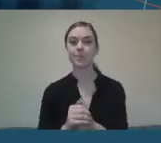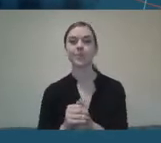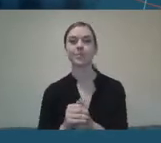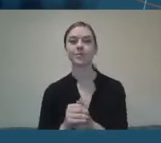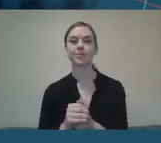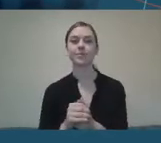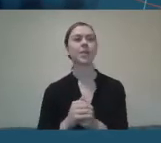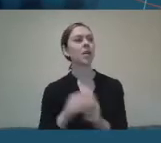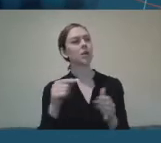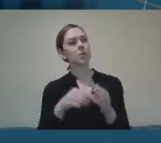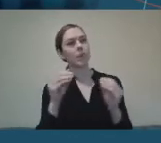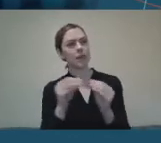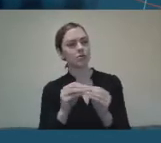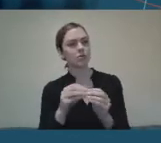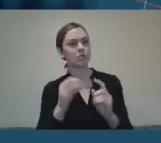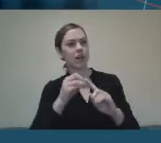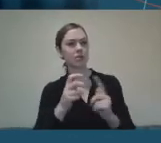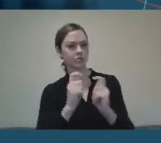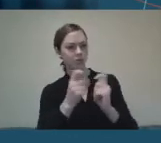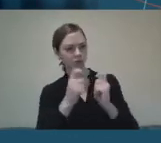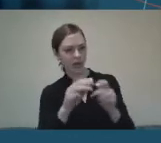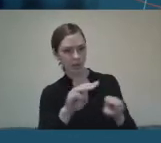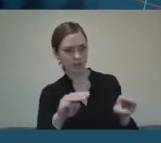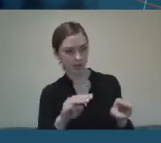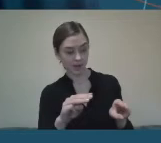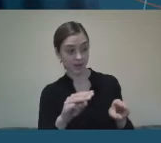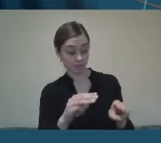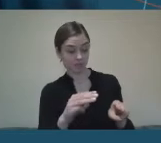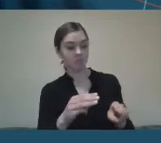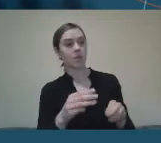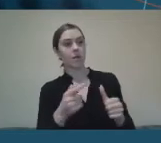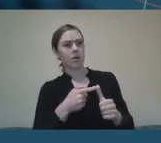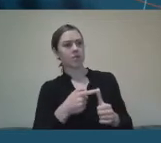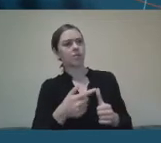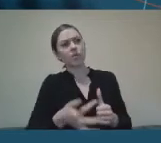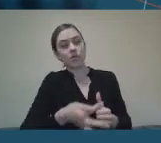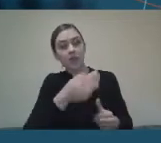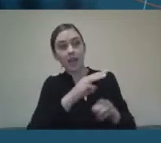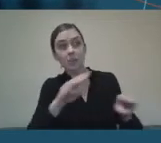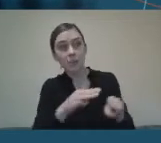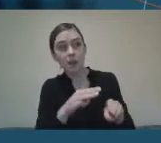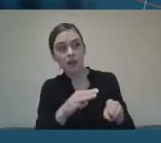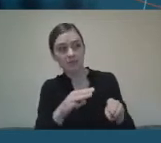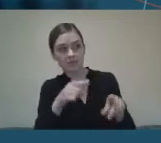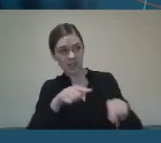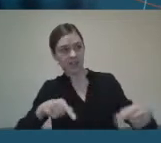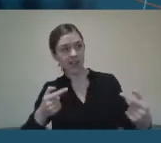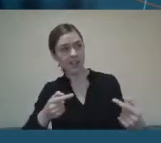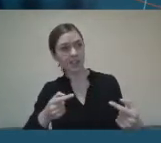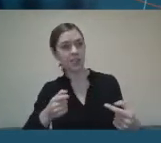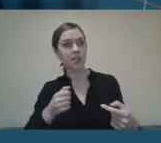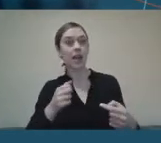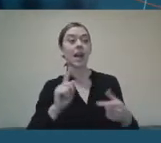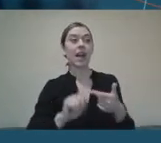people trained up, is it finding the people first of all initially that's a challenge, and is it getting the